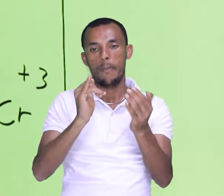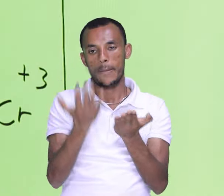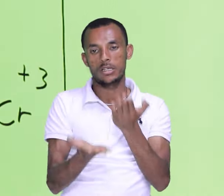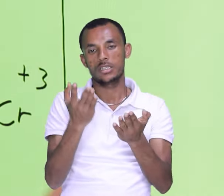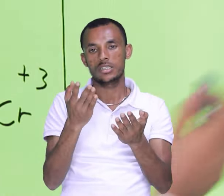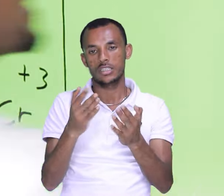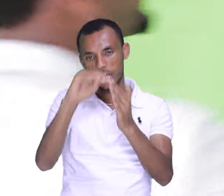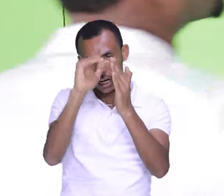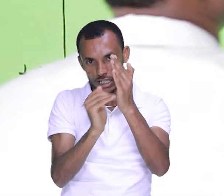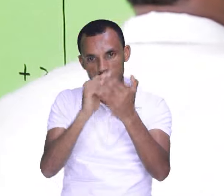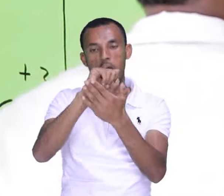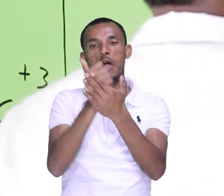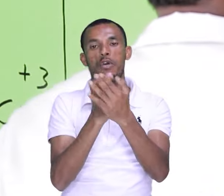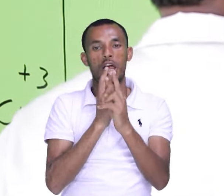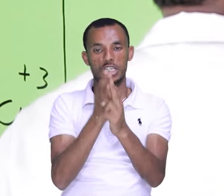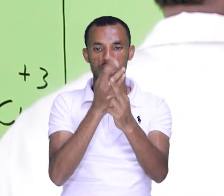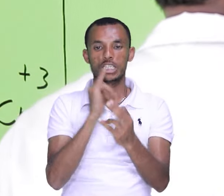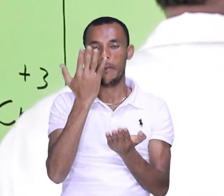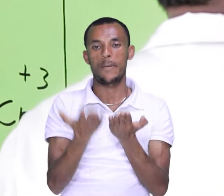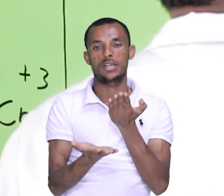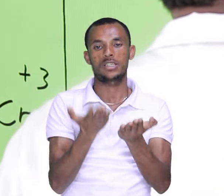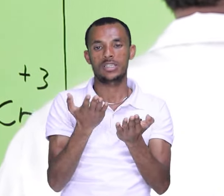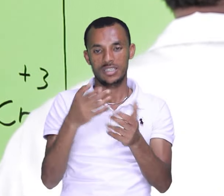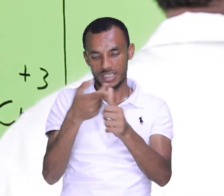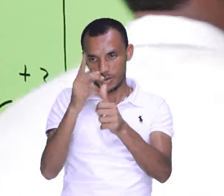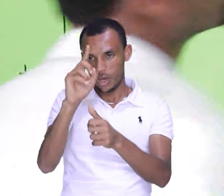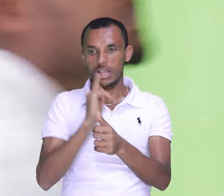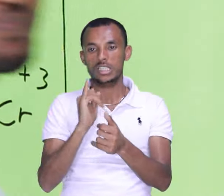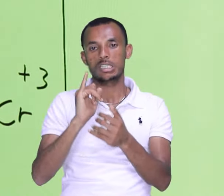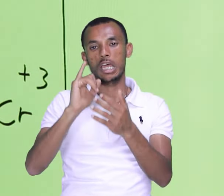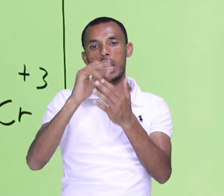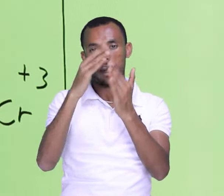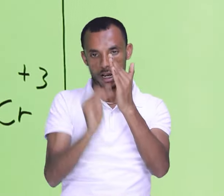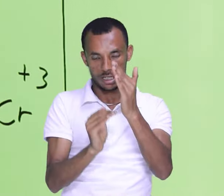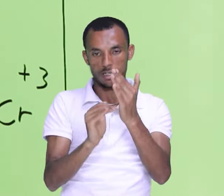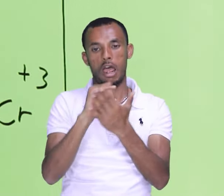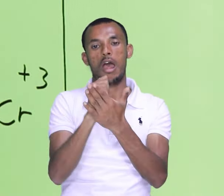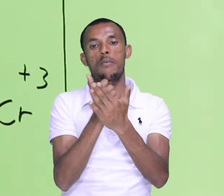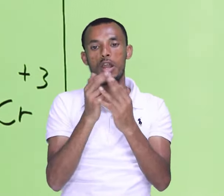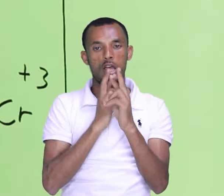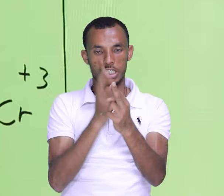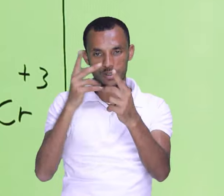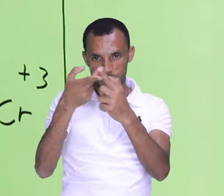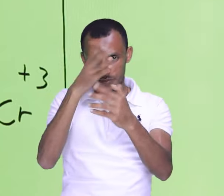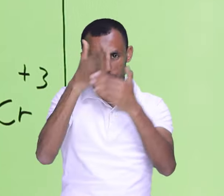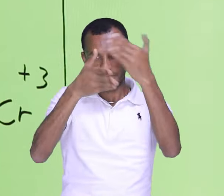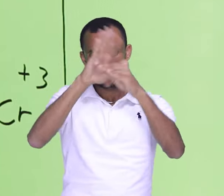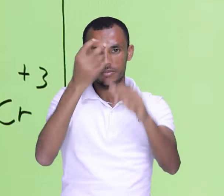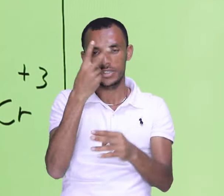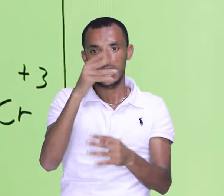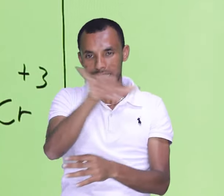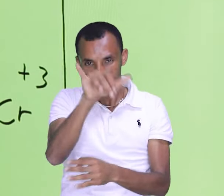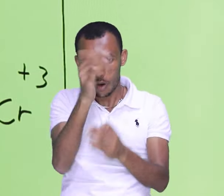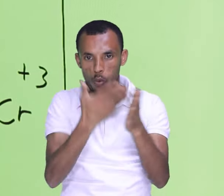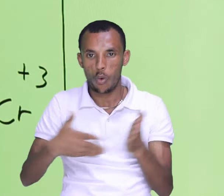half reaction is already balanced. Therefore, this one is reduction half reaction. The second step, again, a similar